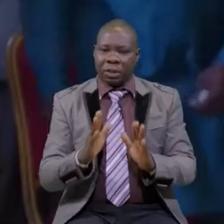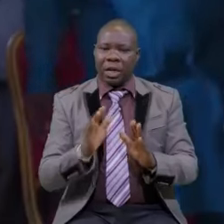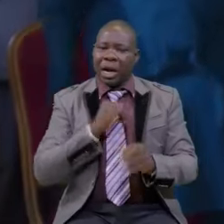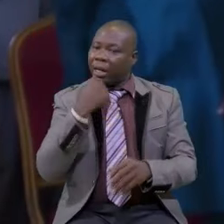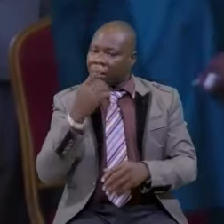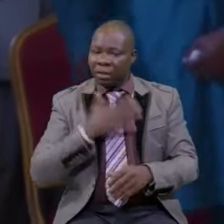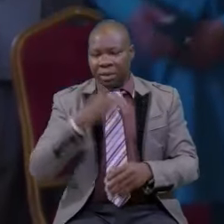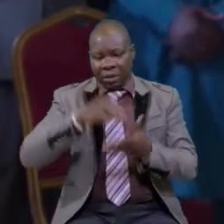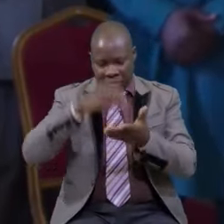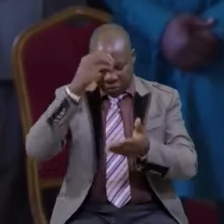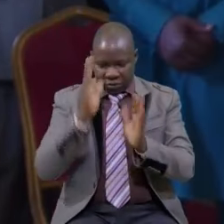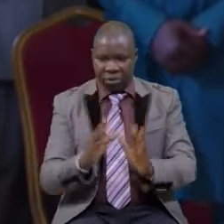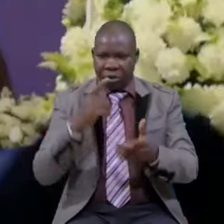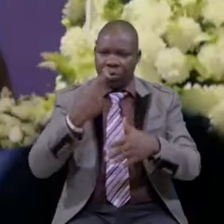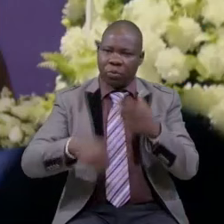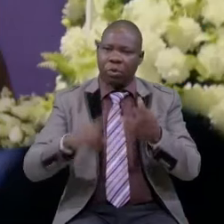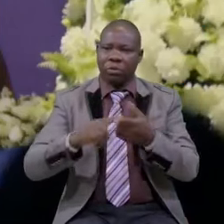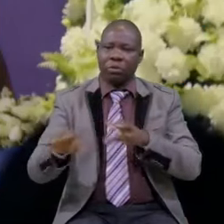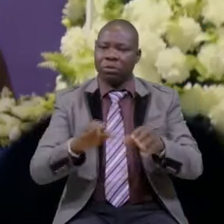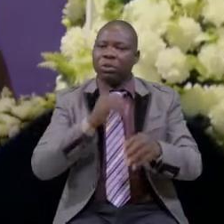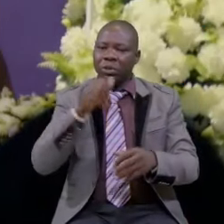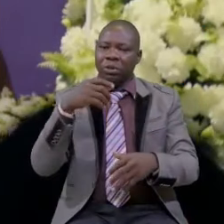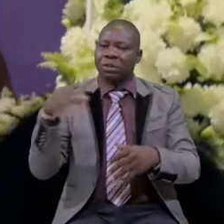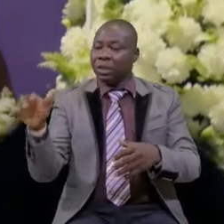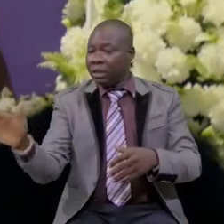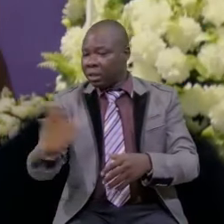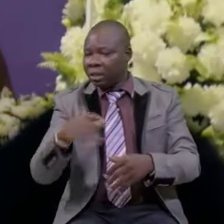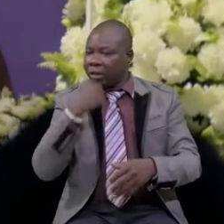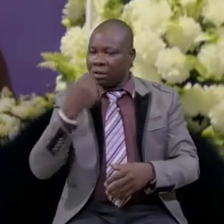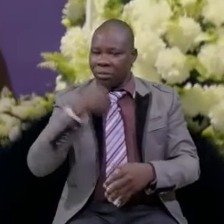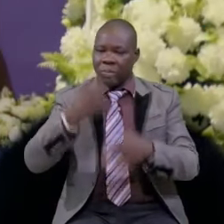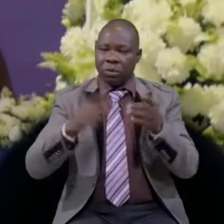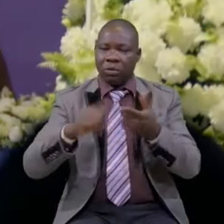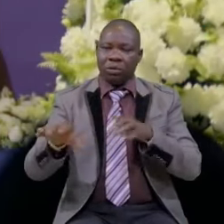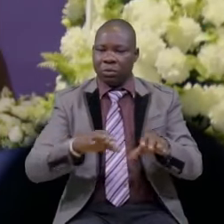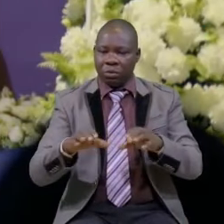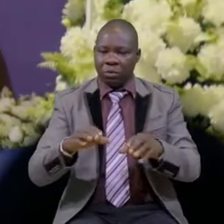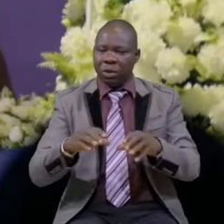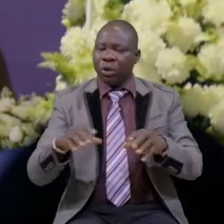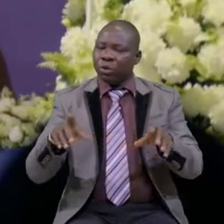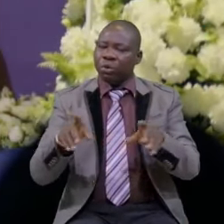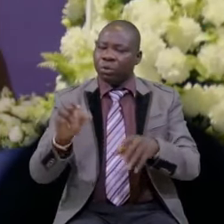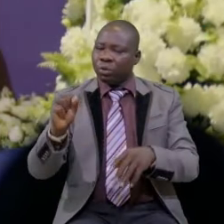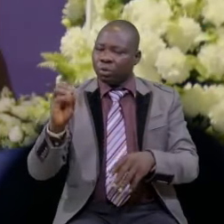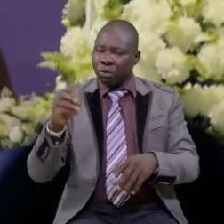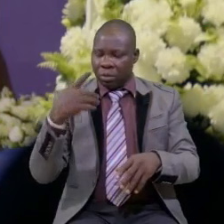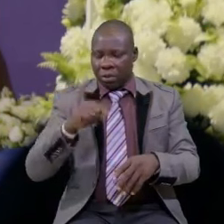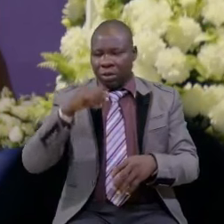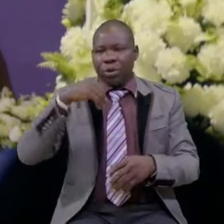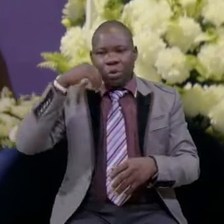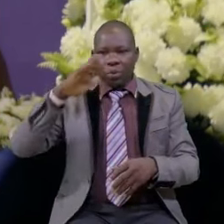we discussed here and there, so the woman took the pot, nothing under, totally.